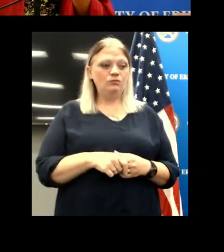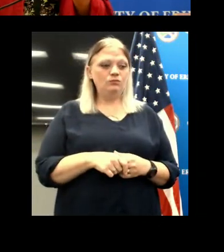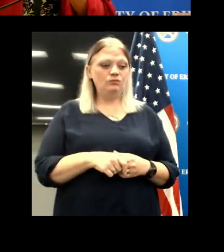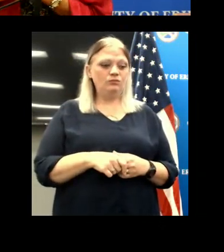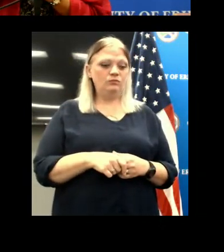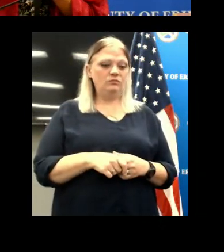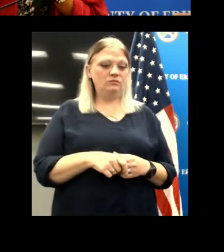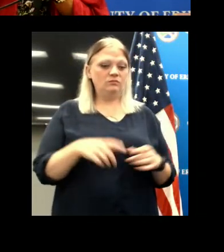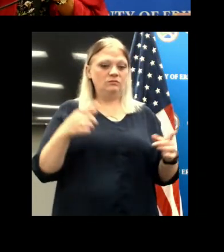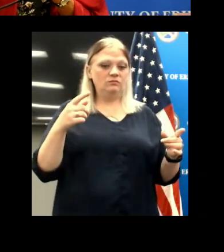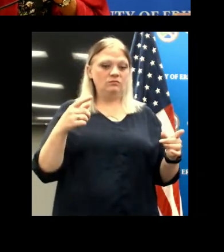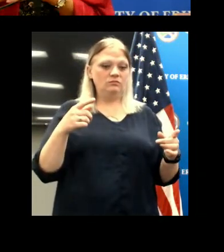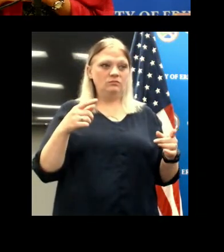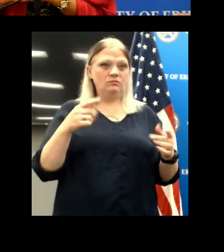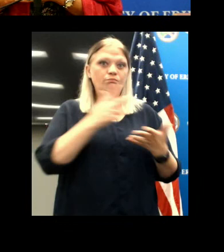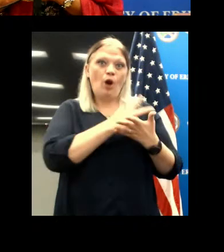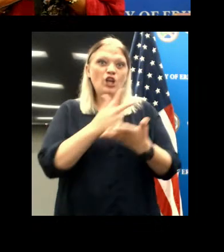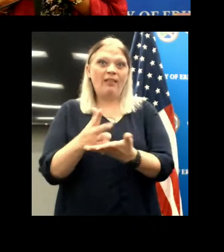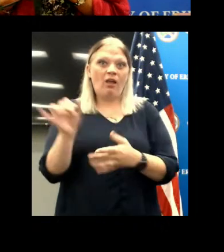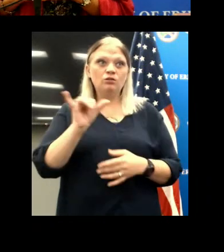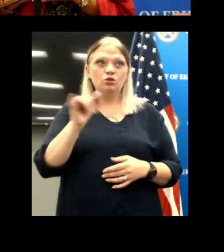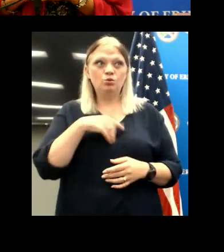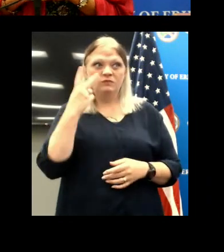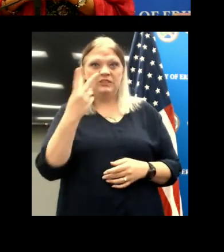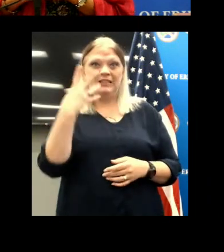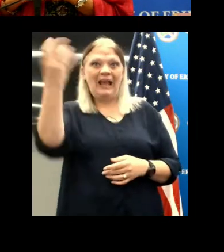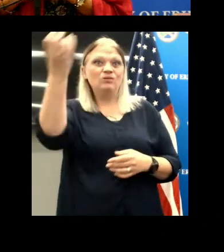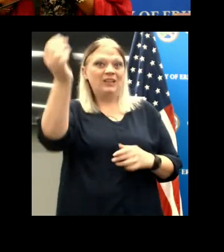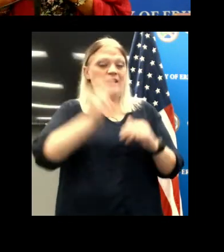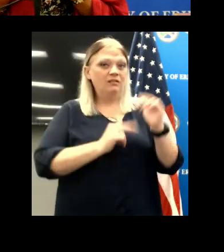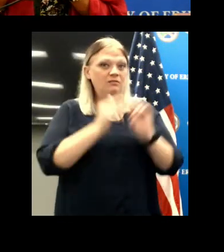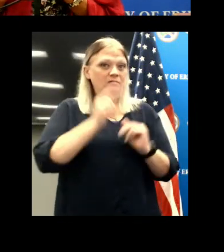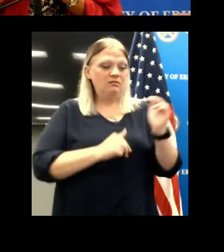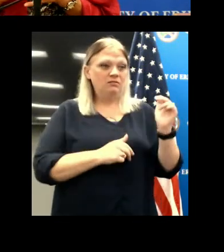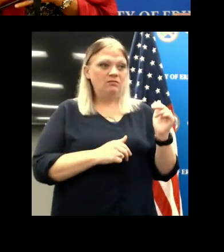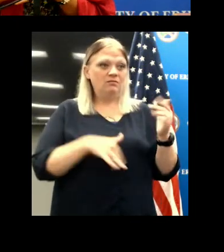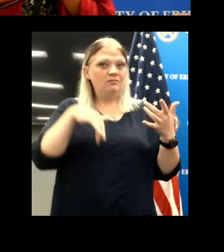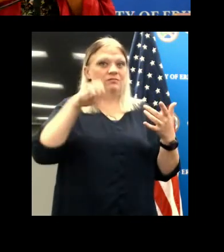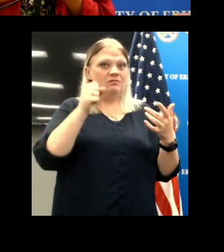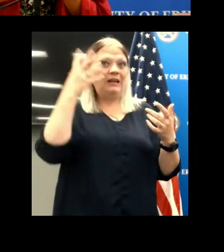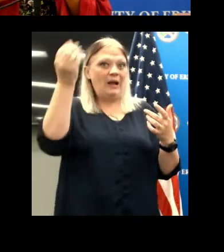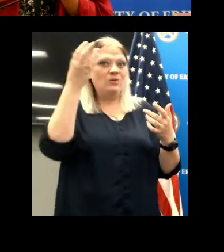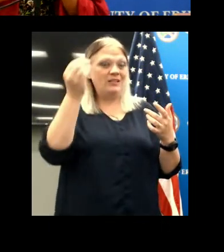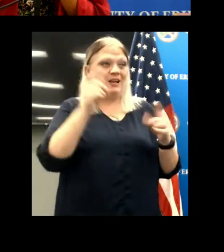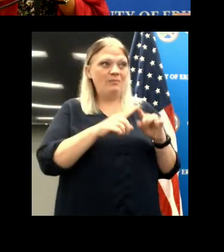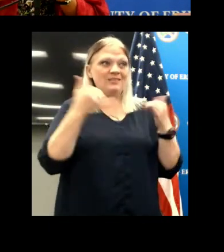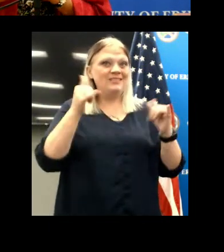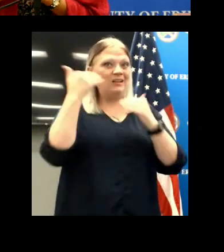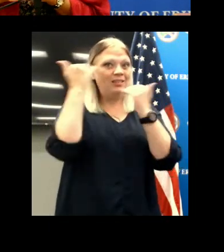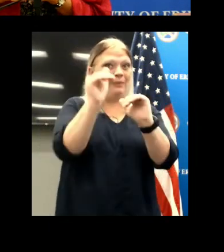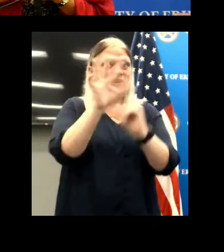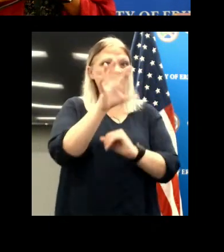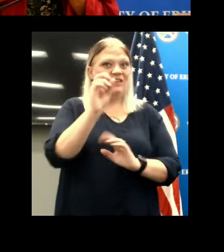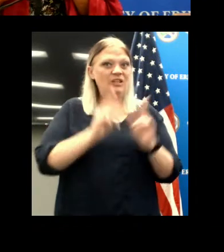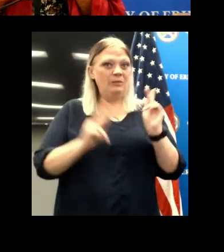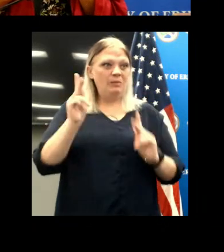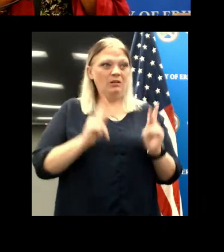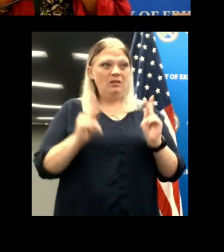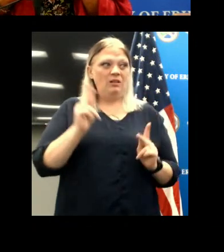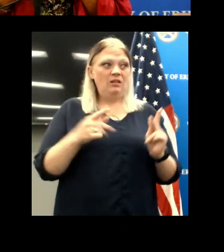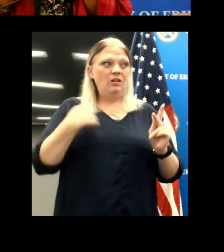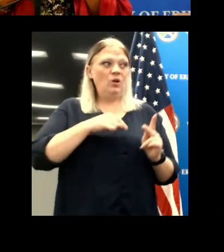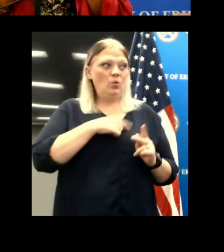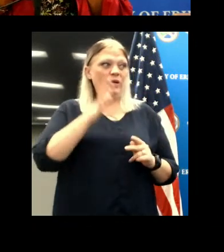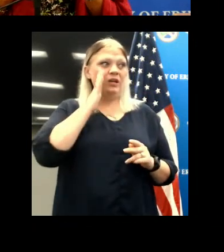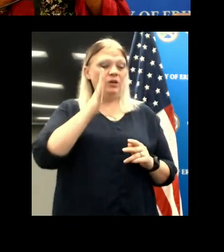we're actually finding these events in parking lots too, outside the facilities. Even though they're outside, it's still limited to 50. We're going